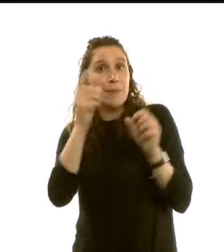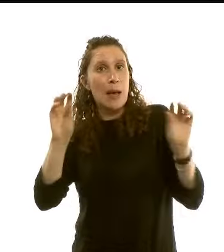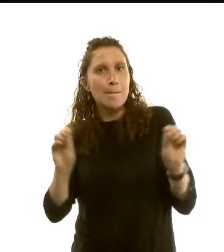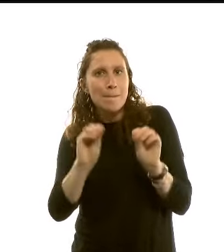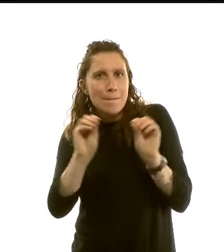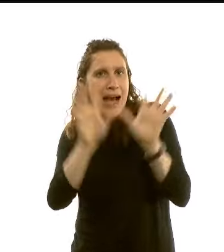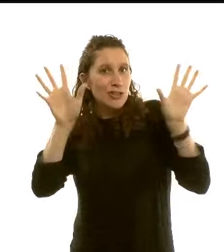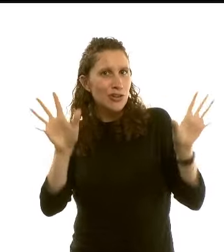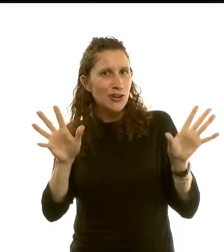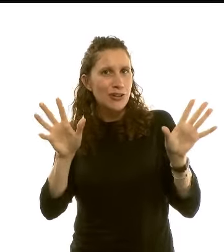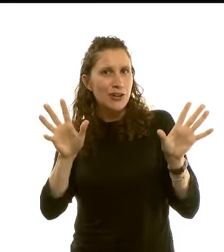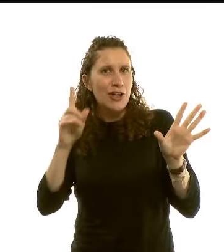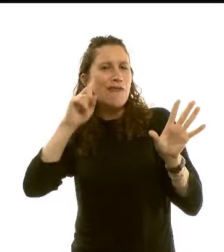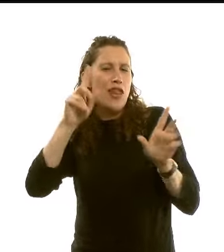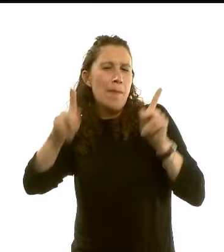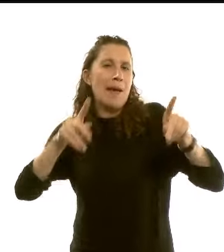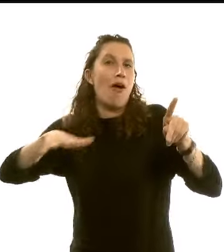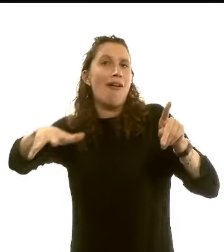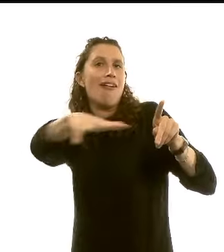Okay, all right. For the people. For the people.